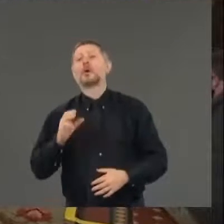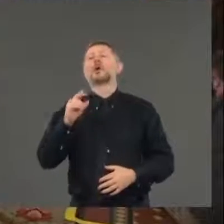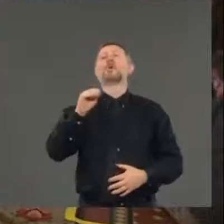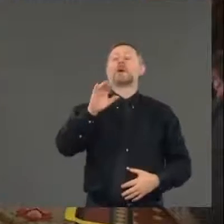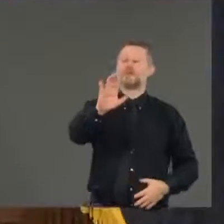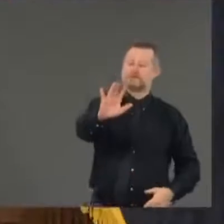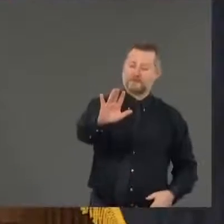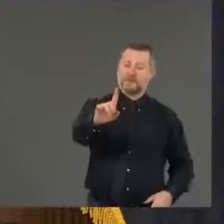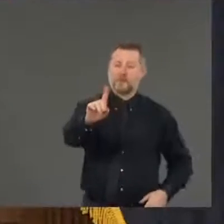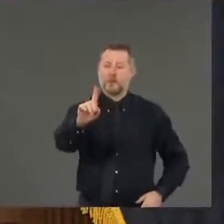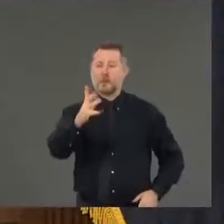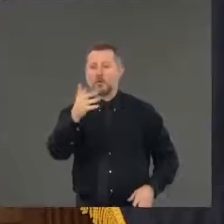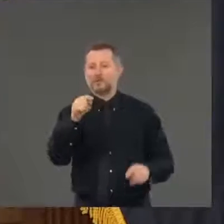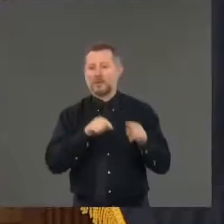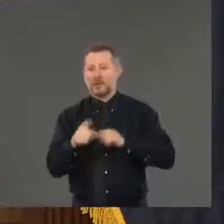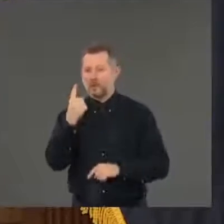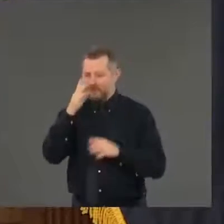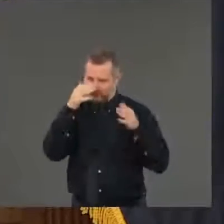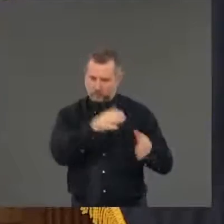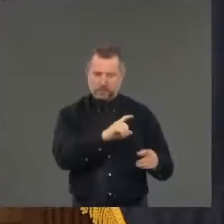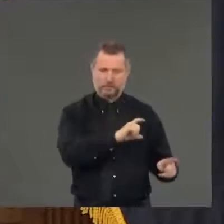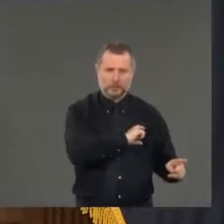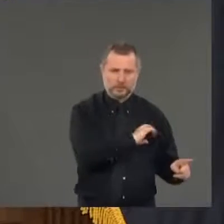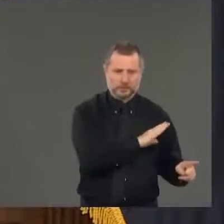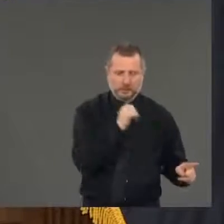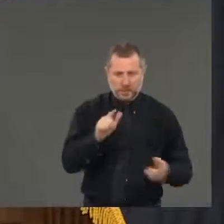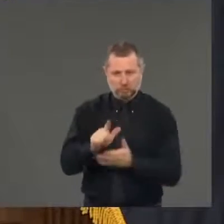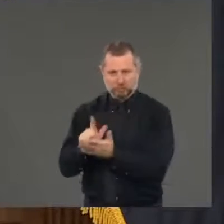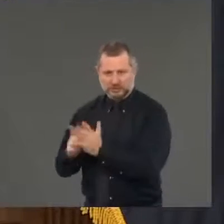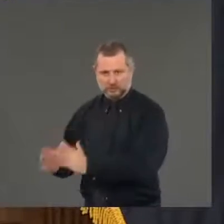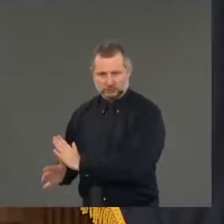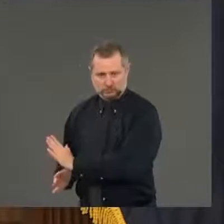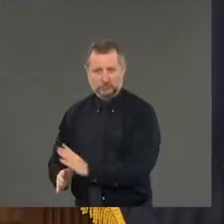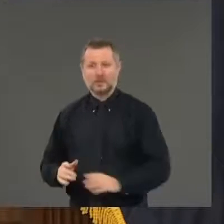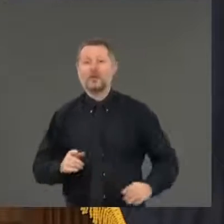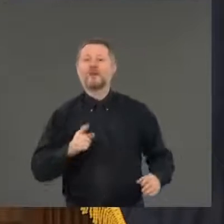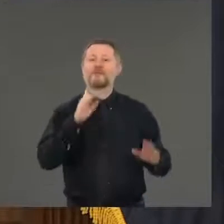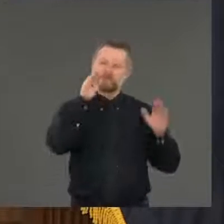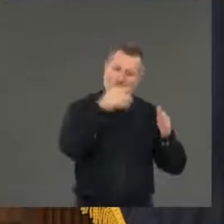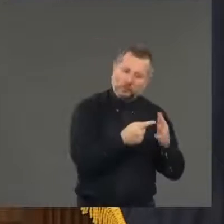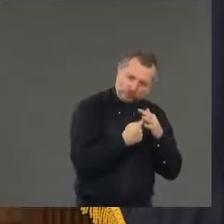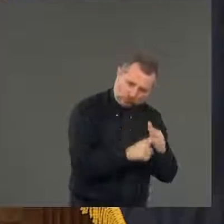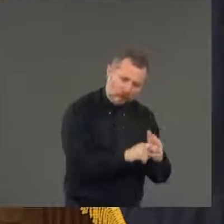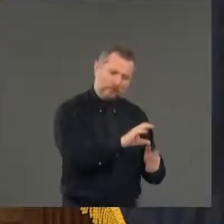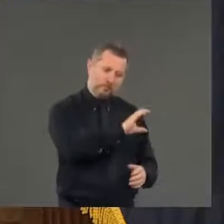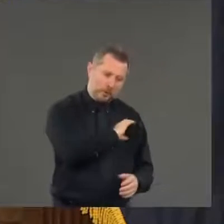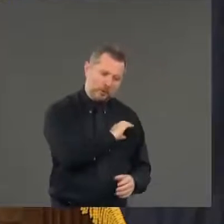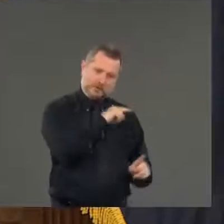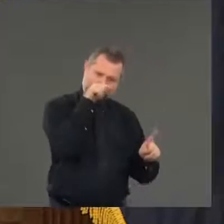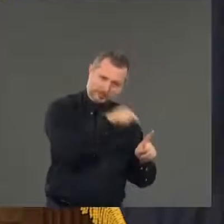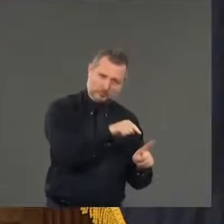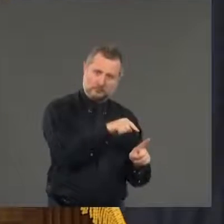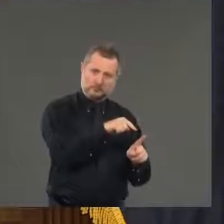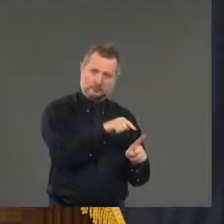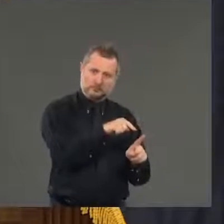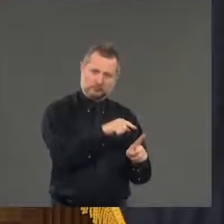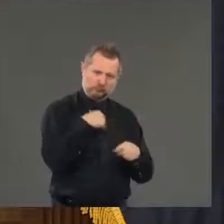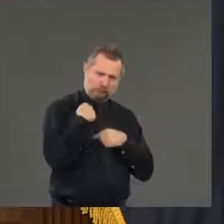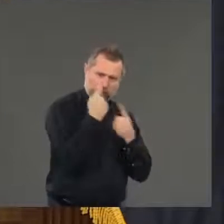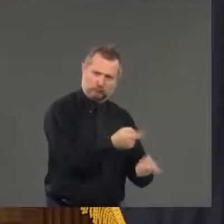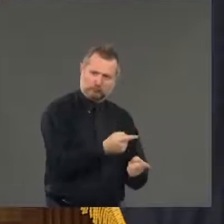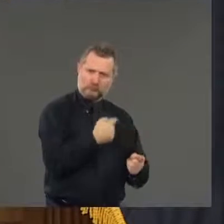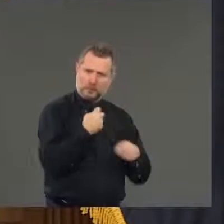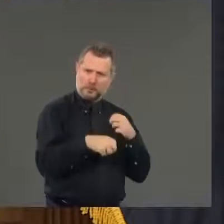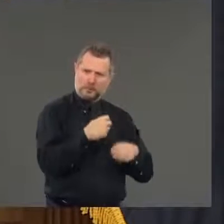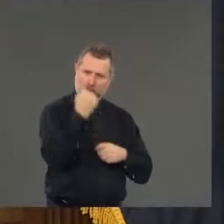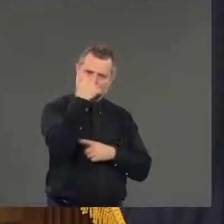before we bite off the whole loaf. Start with the police. That has been the issue. That's what the